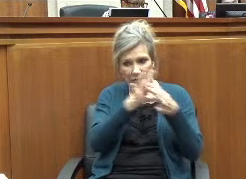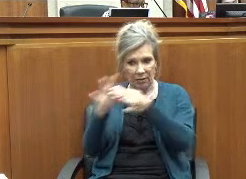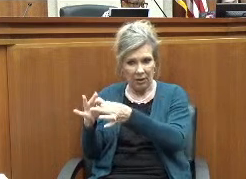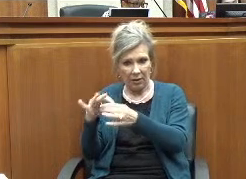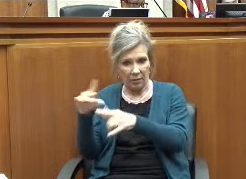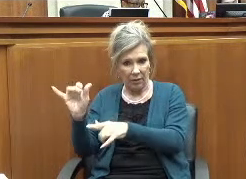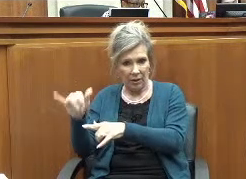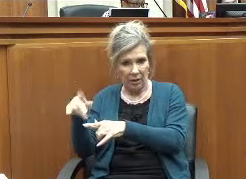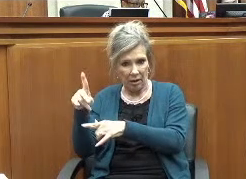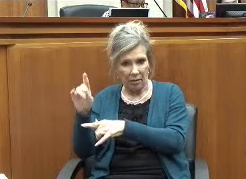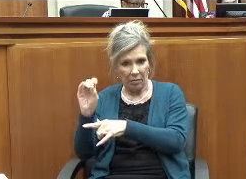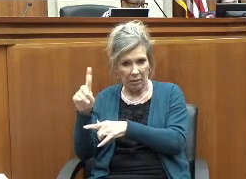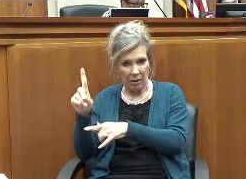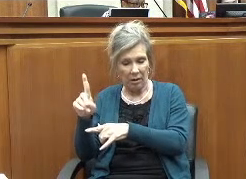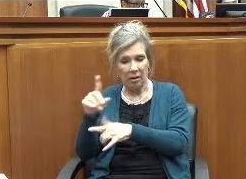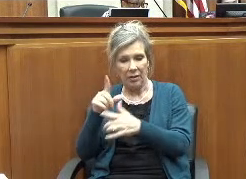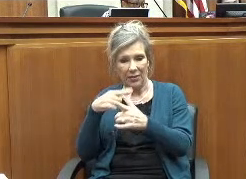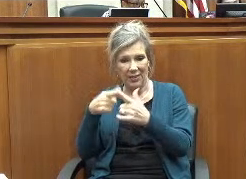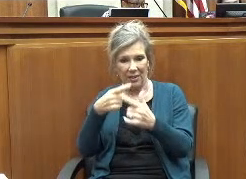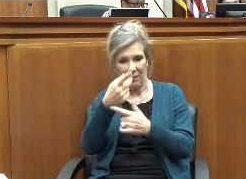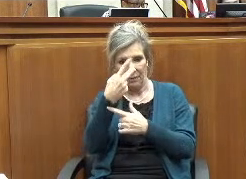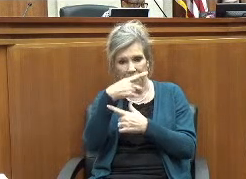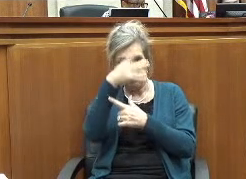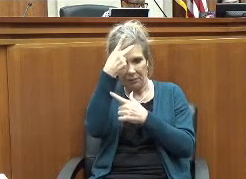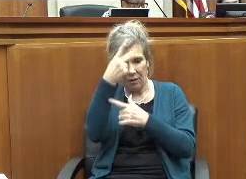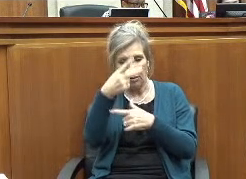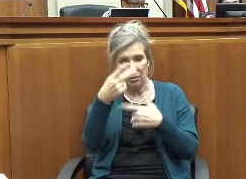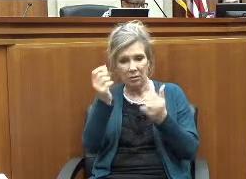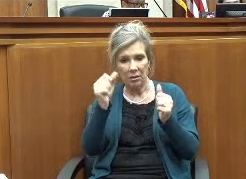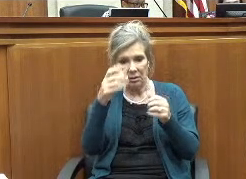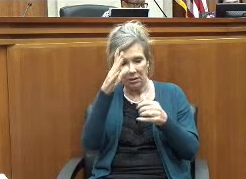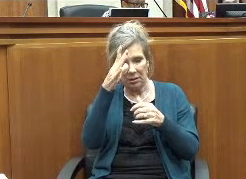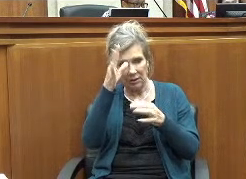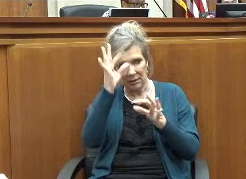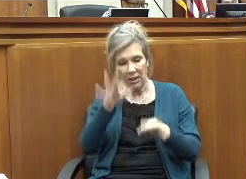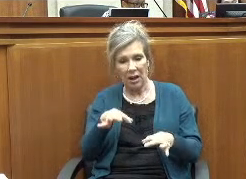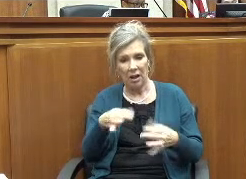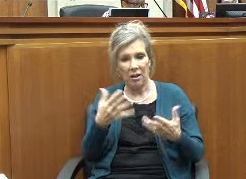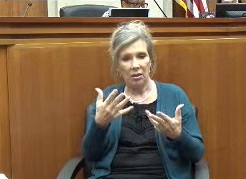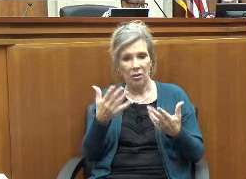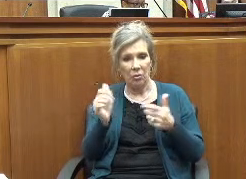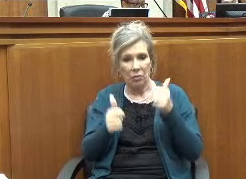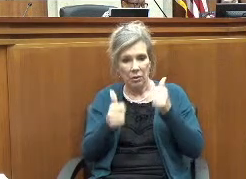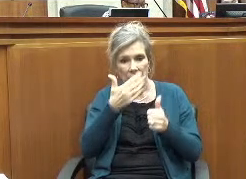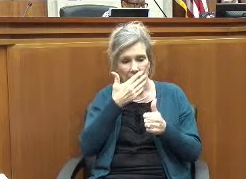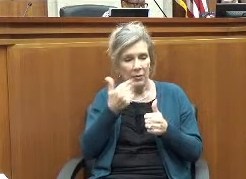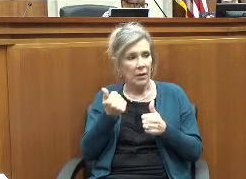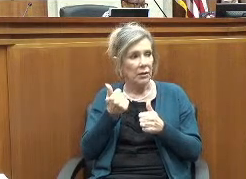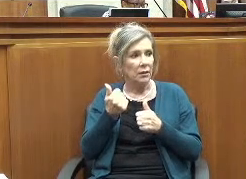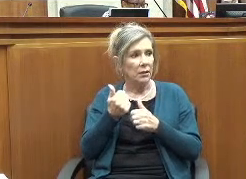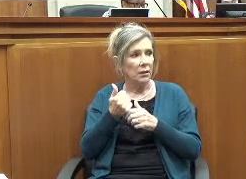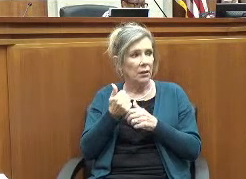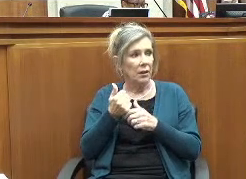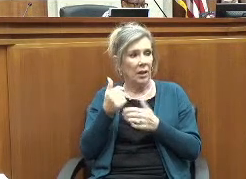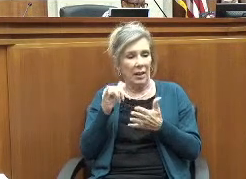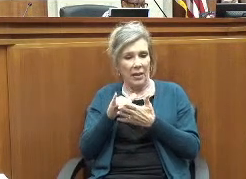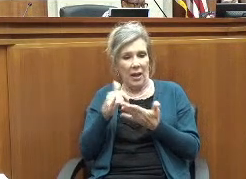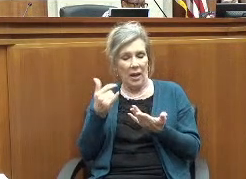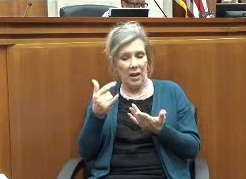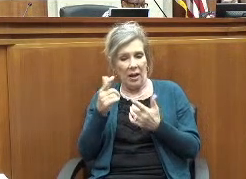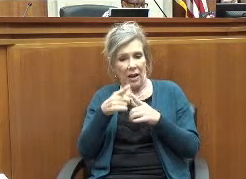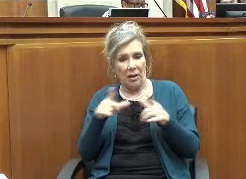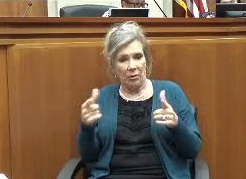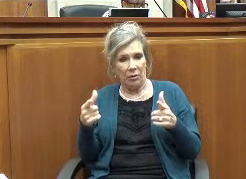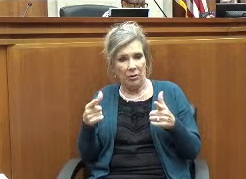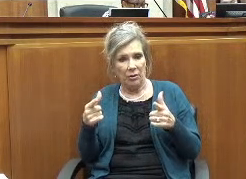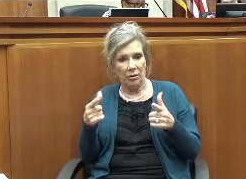the appropriate place to go. This motion, including that language about the denial of access to pods due to exceptionality, that's the point